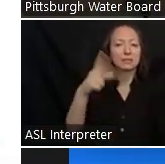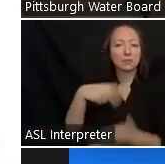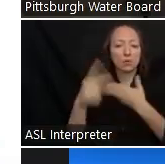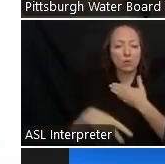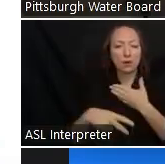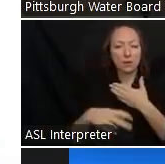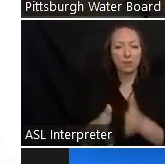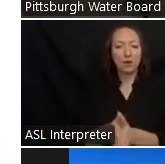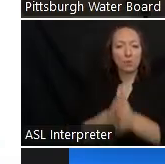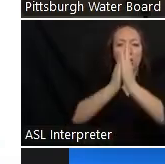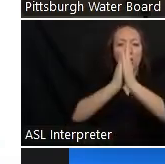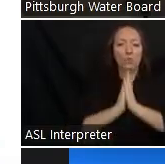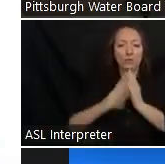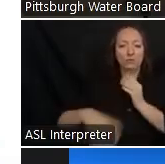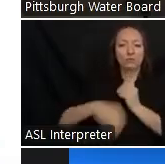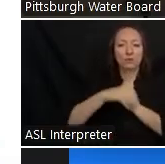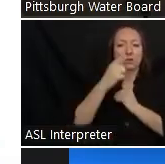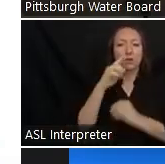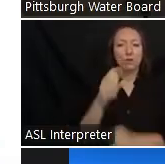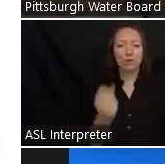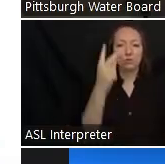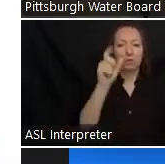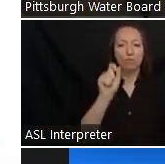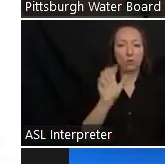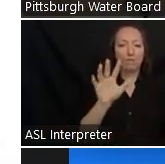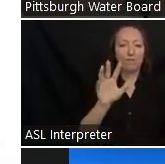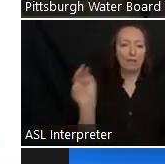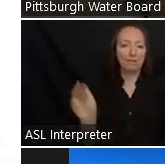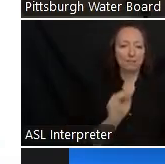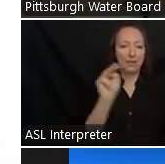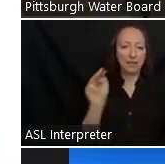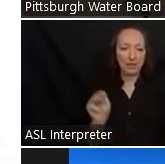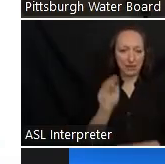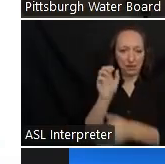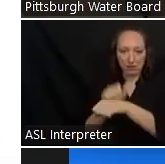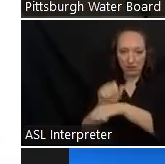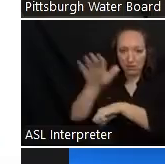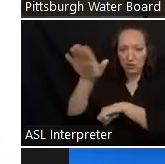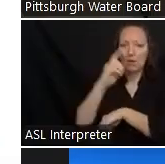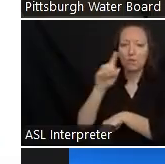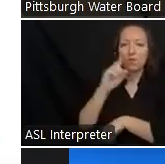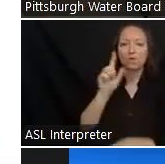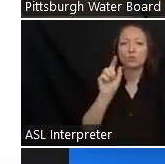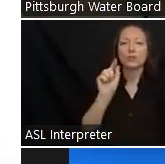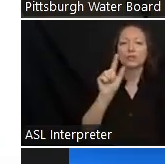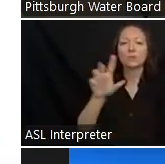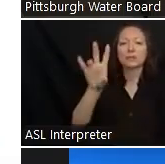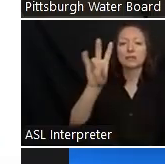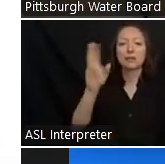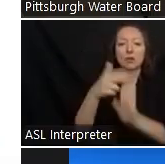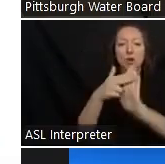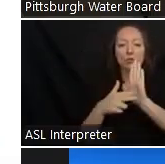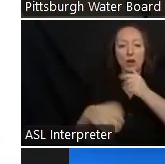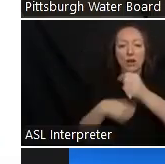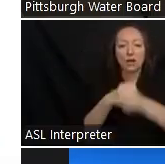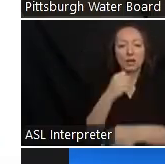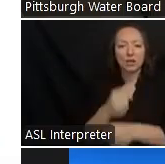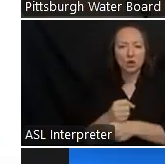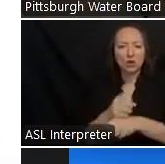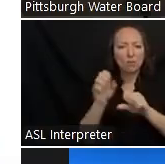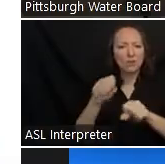$12.5 million will be submitted for the 2027 contract year, with a potential of 3 contracts for an estimated replacement